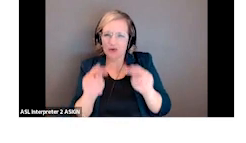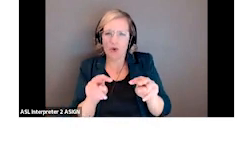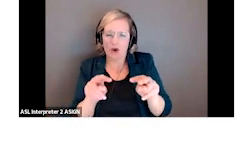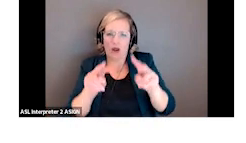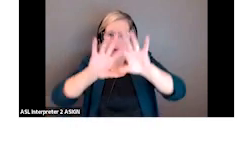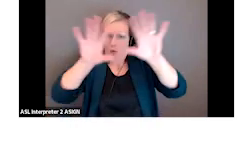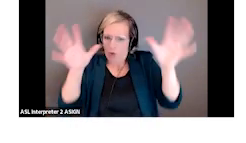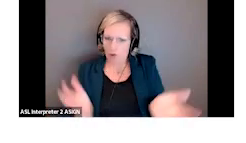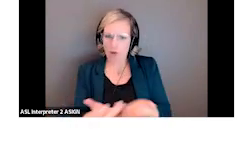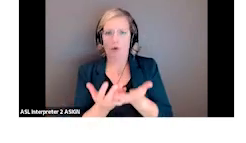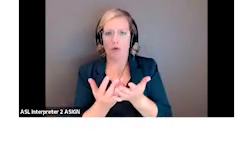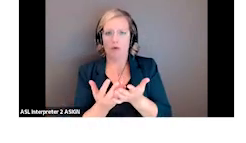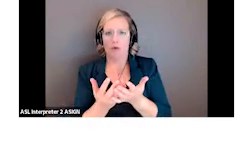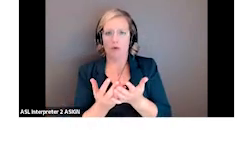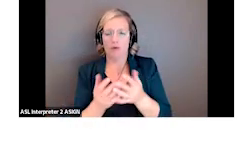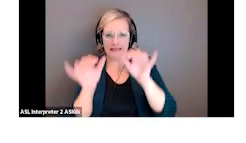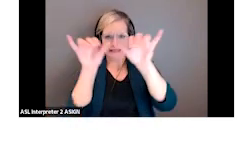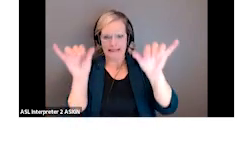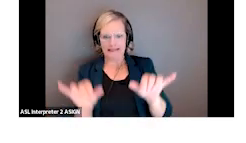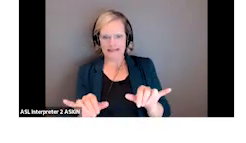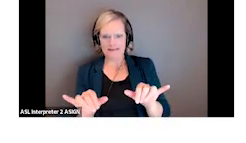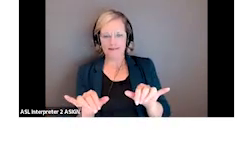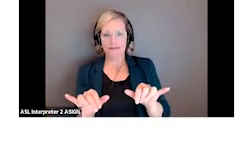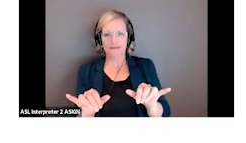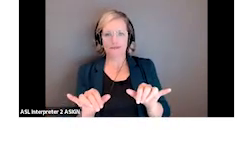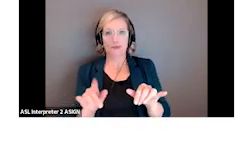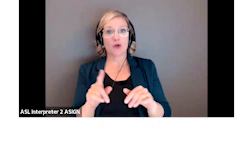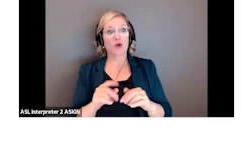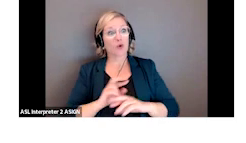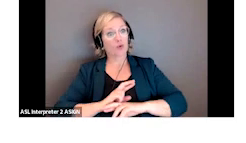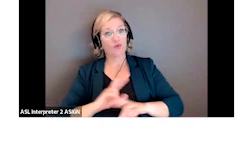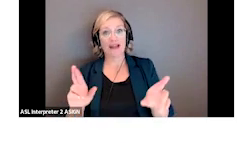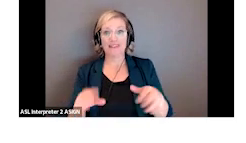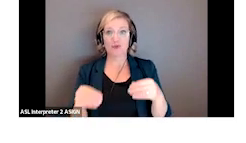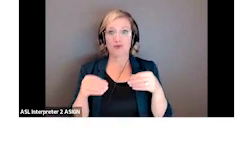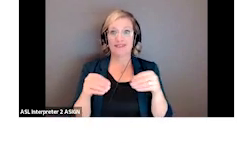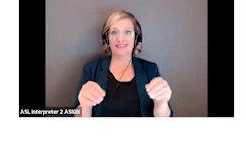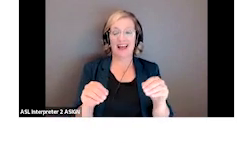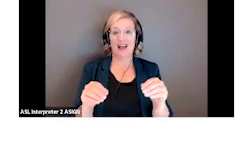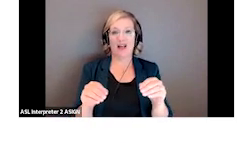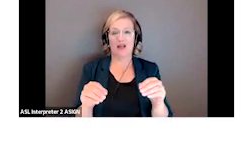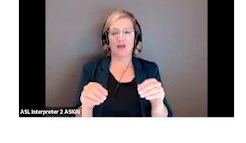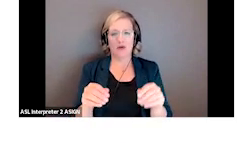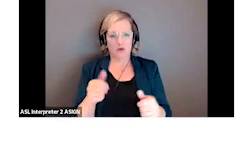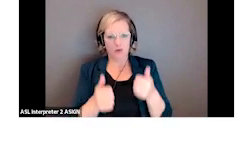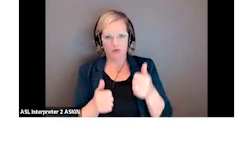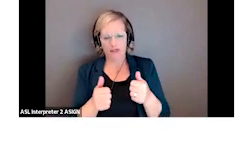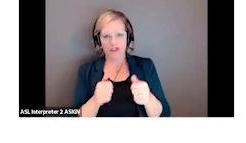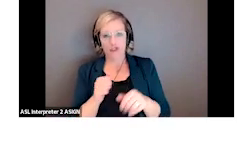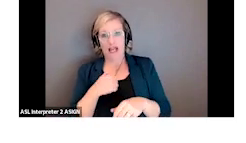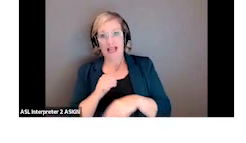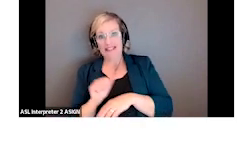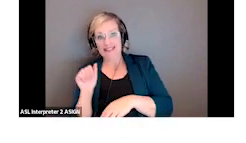see, out of the gate, when you launch your product, do you ship it direct into the fulfillment